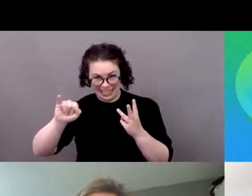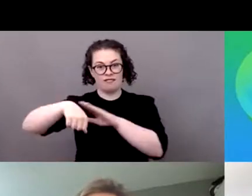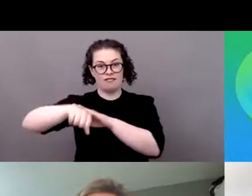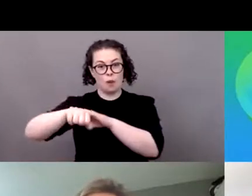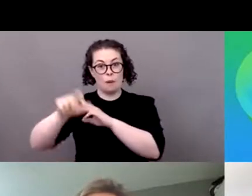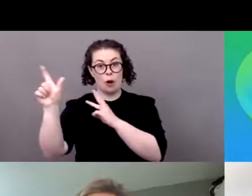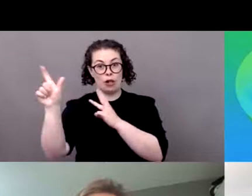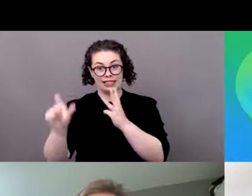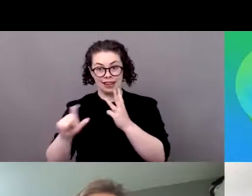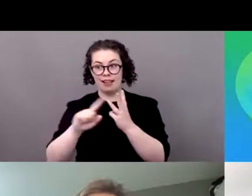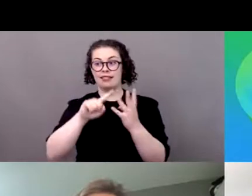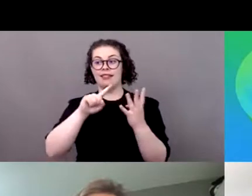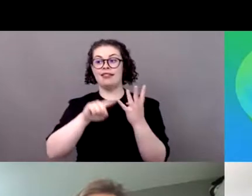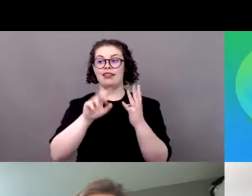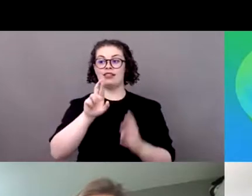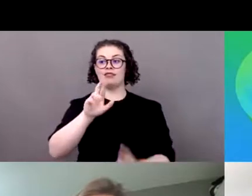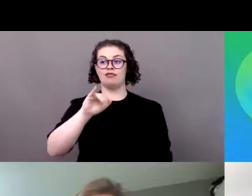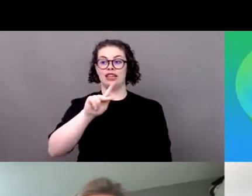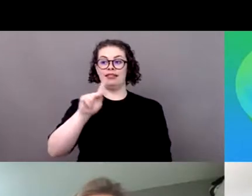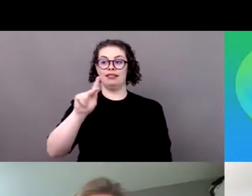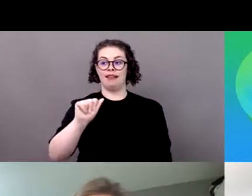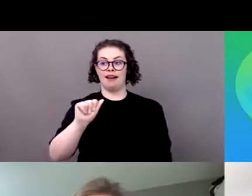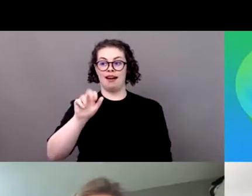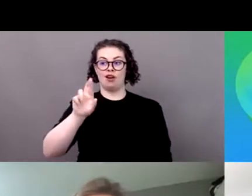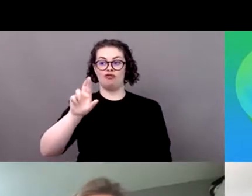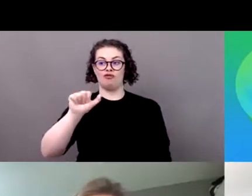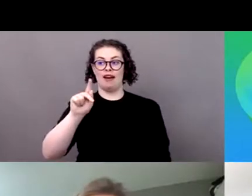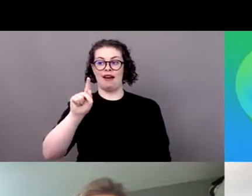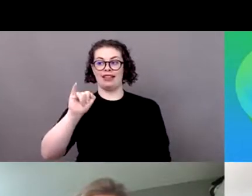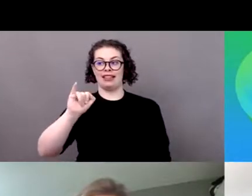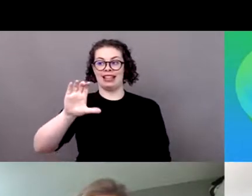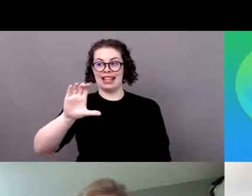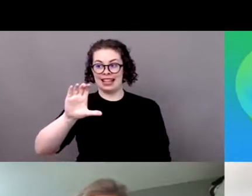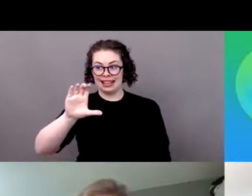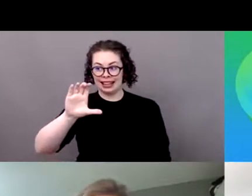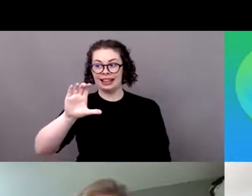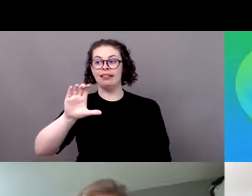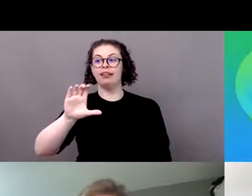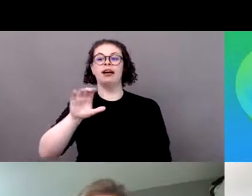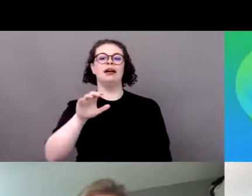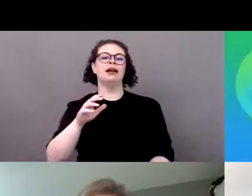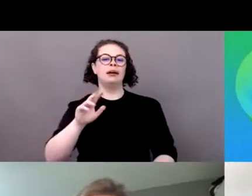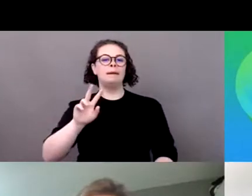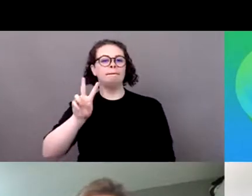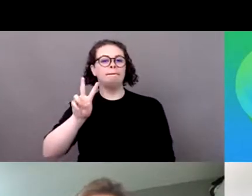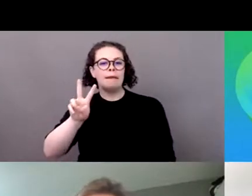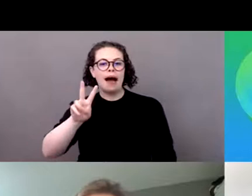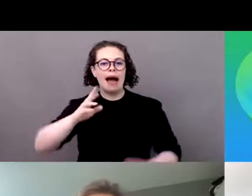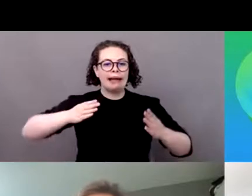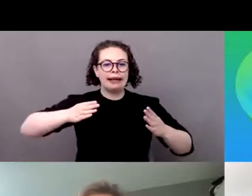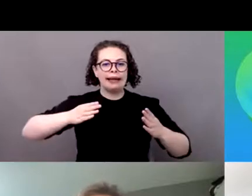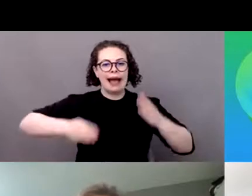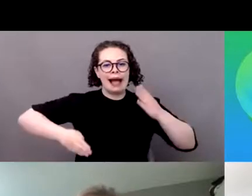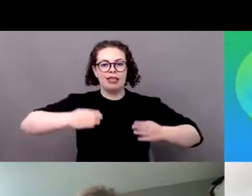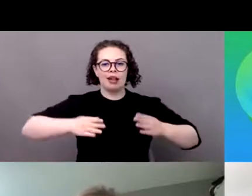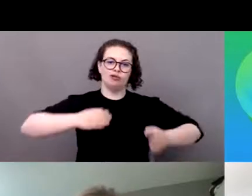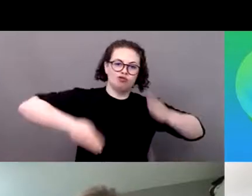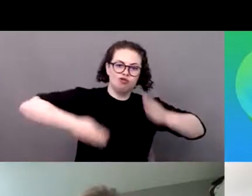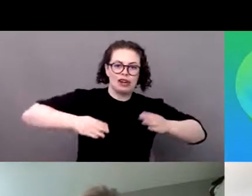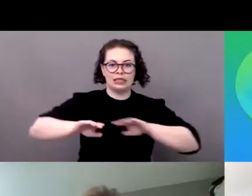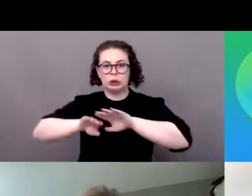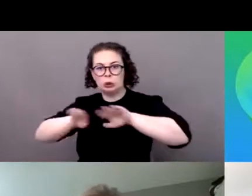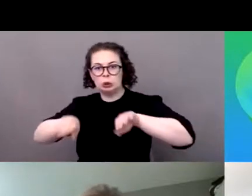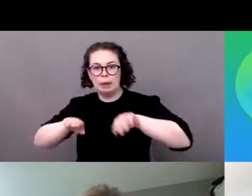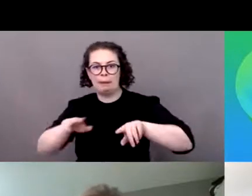International Biathlon Union. Good morning to all of you. Maybe before we begin, we're gonna have